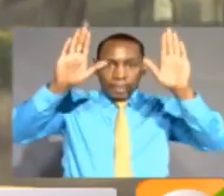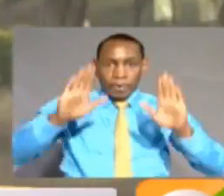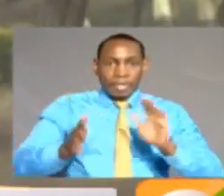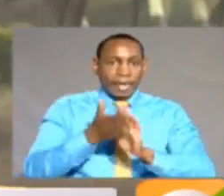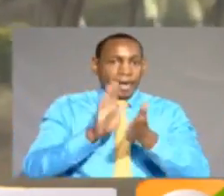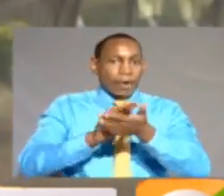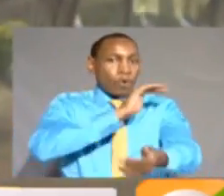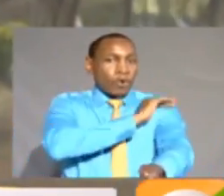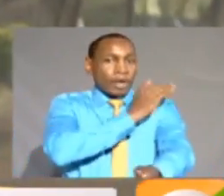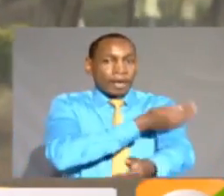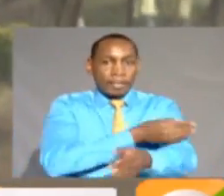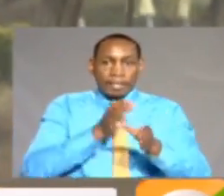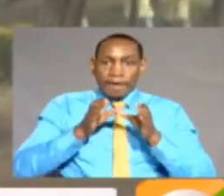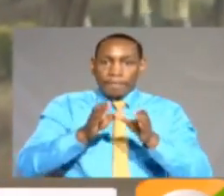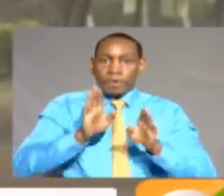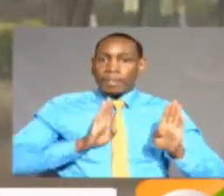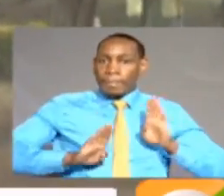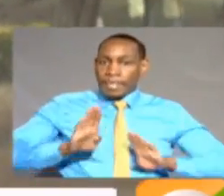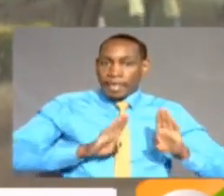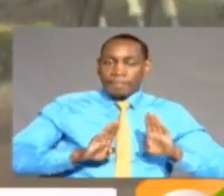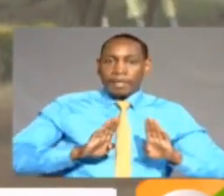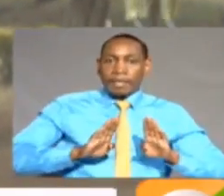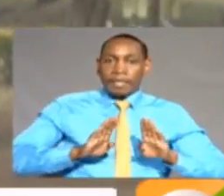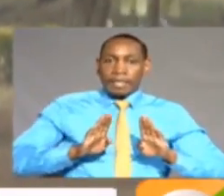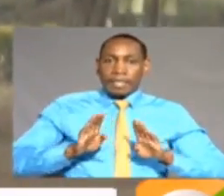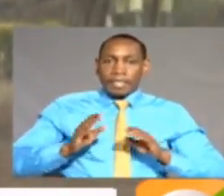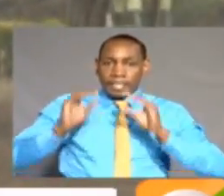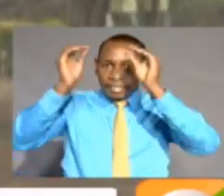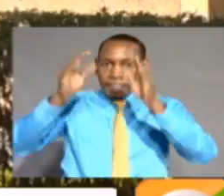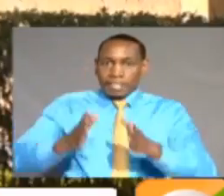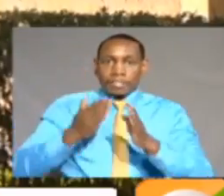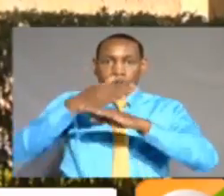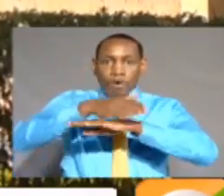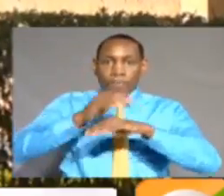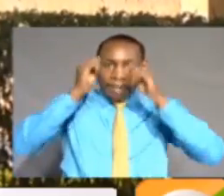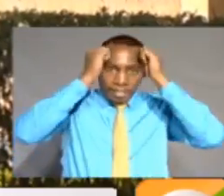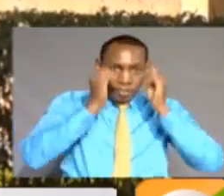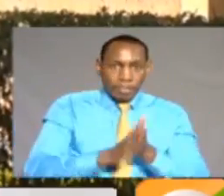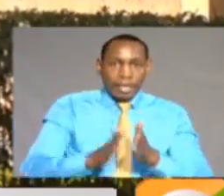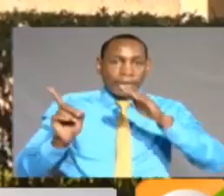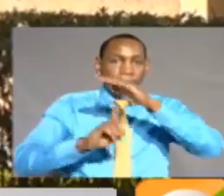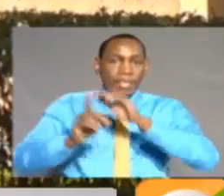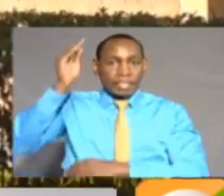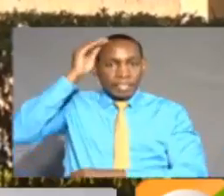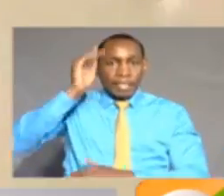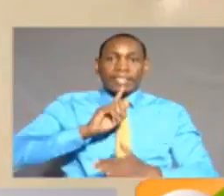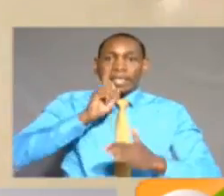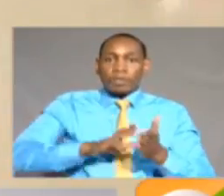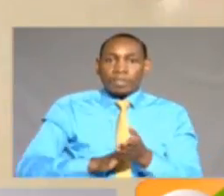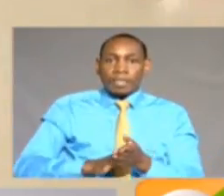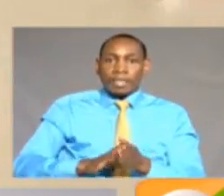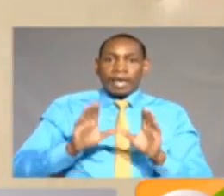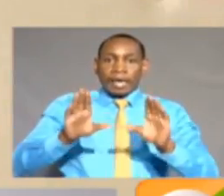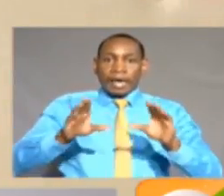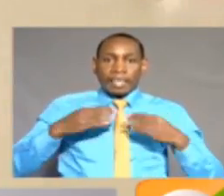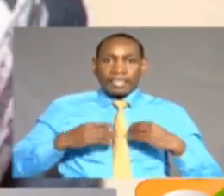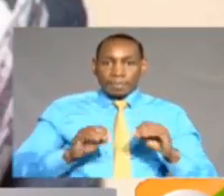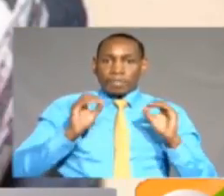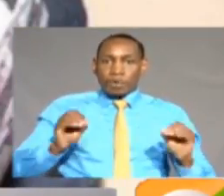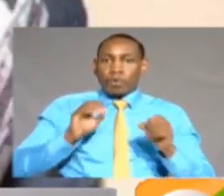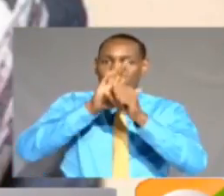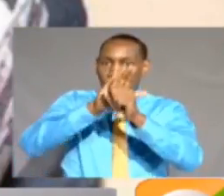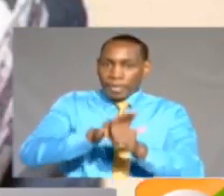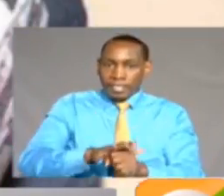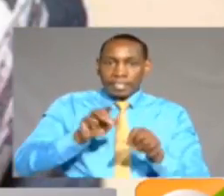no capacity to enforce behavior as adult teachers over their peers. The Ministry of Education says there should be a zero tolerance policy to